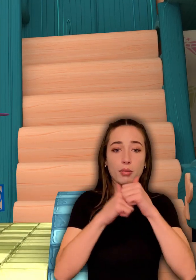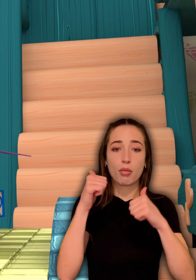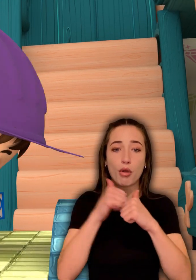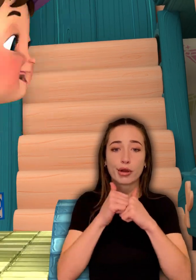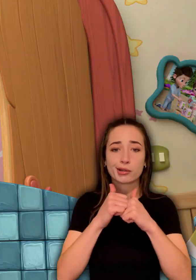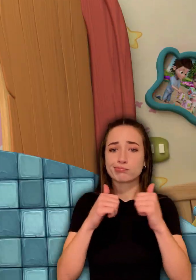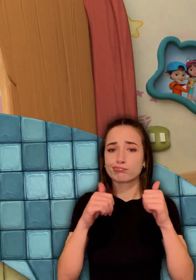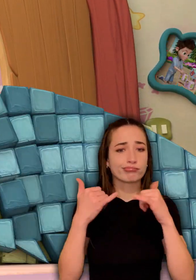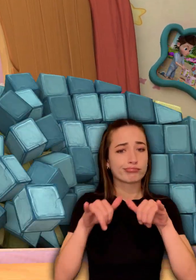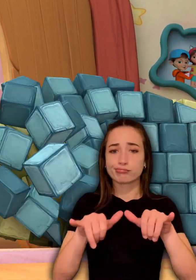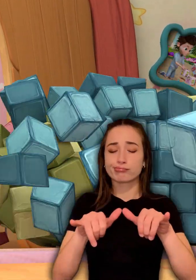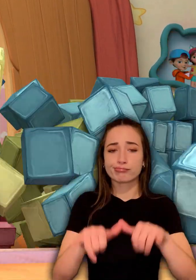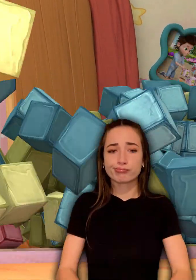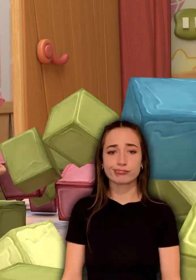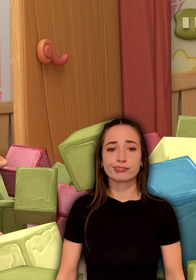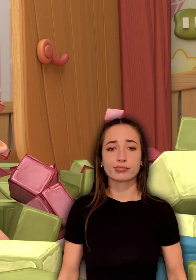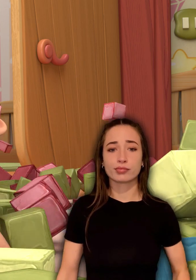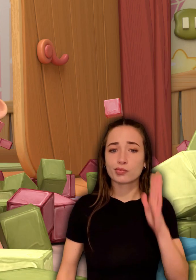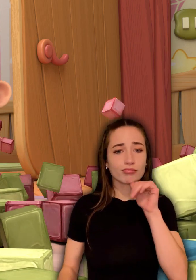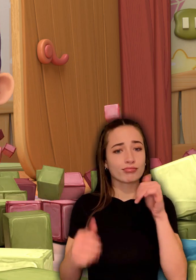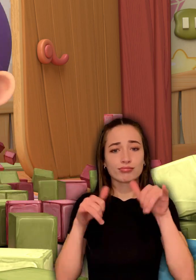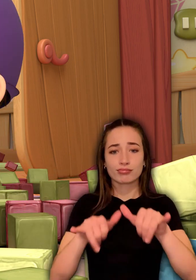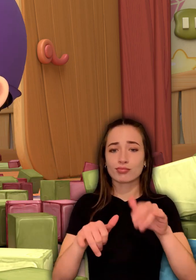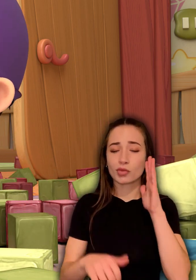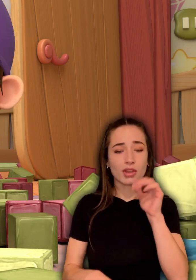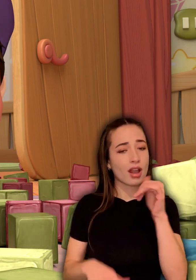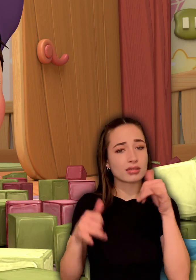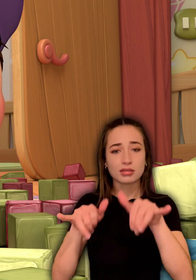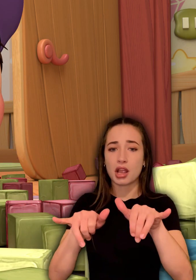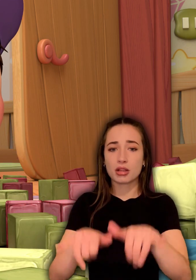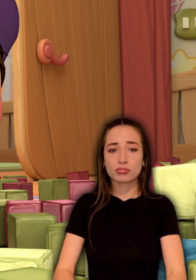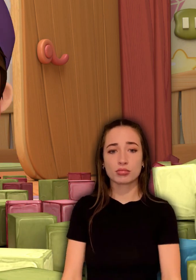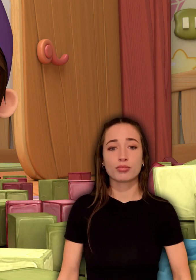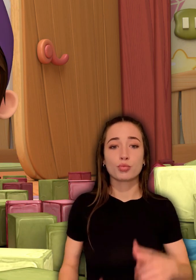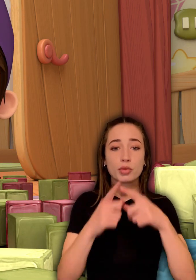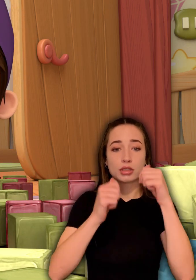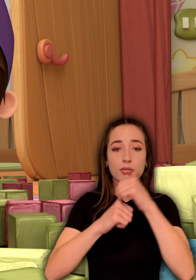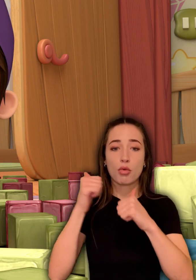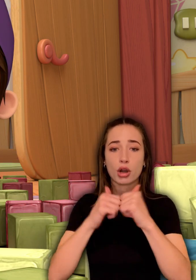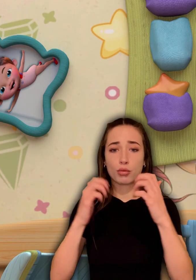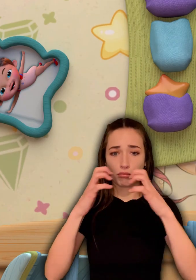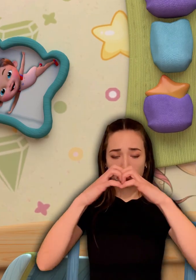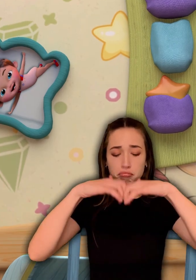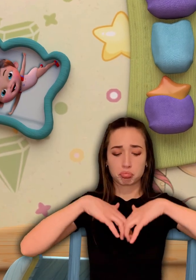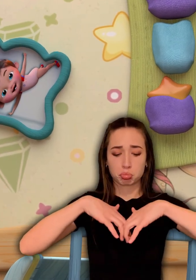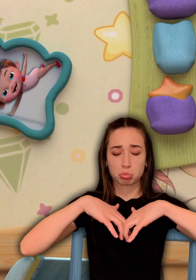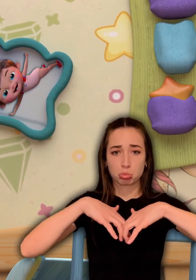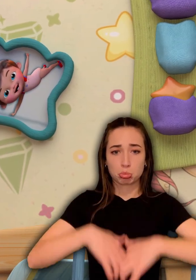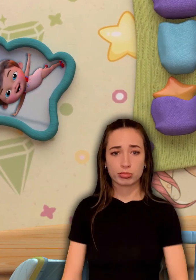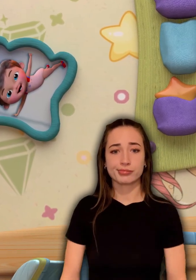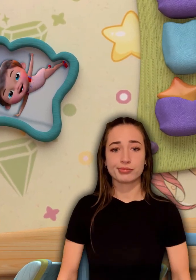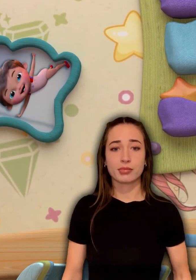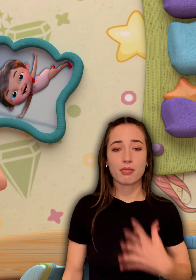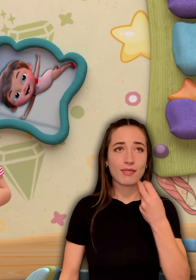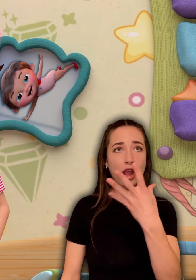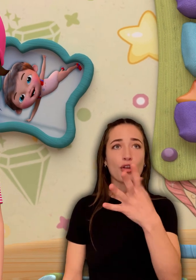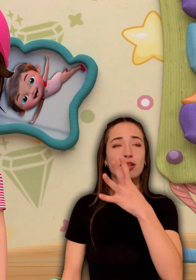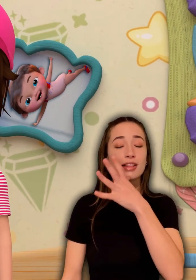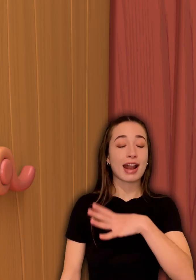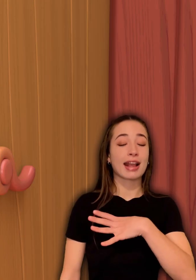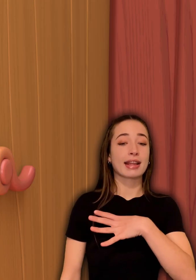bricks and water will not stay will not stay will not stay bricks and mortar will not stay